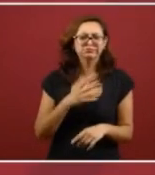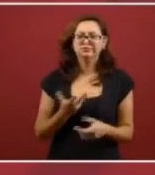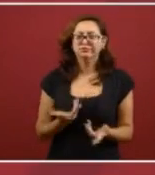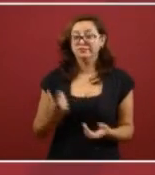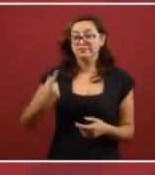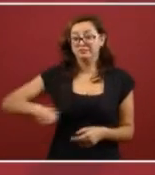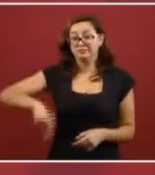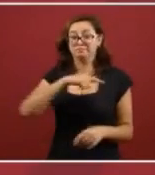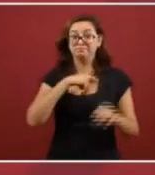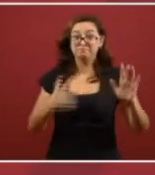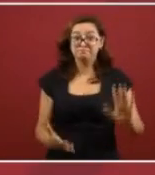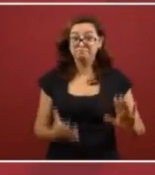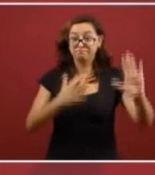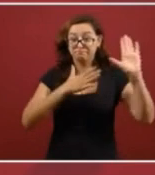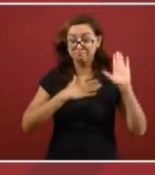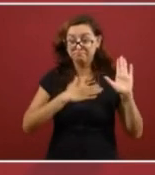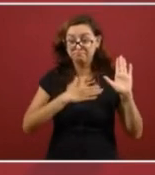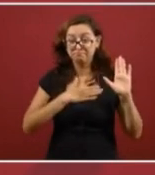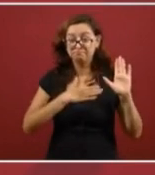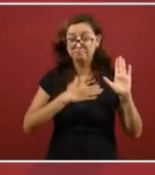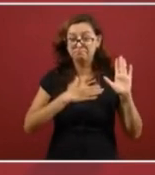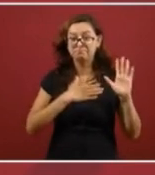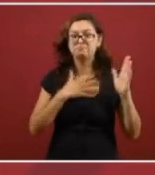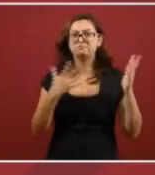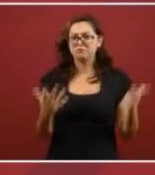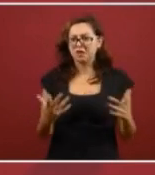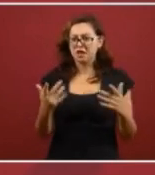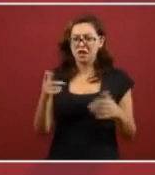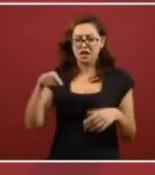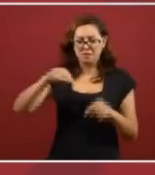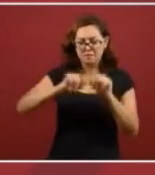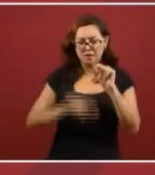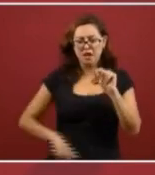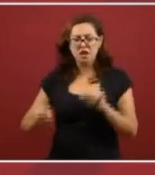have committed ourselves to change. The